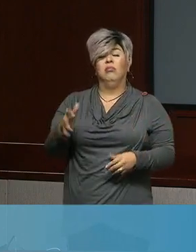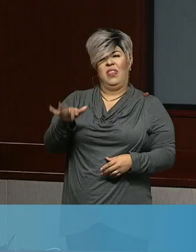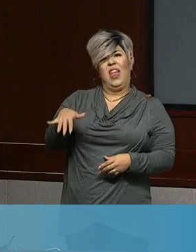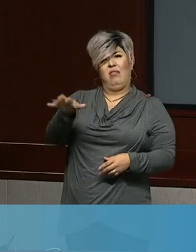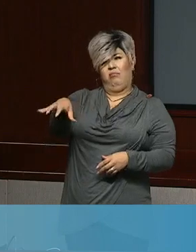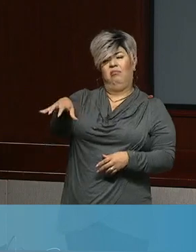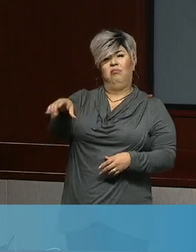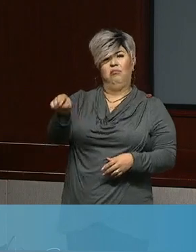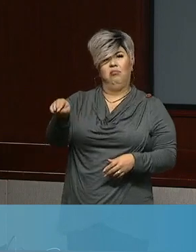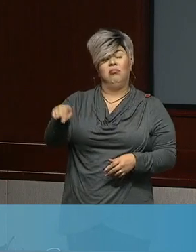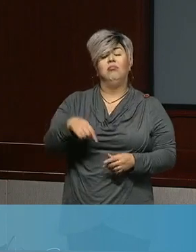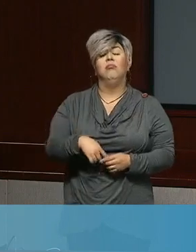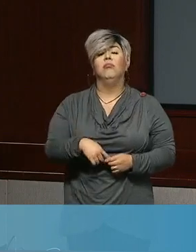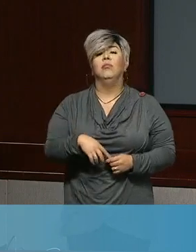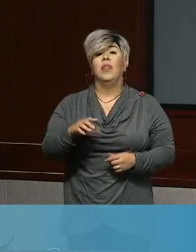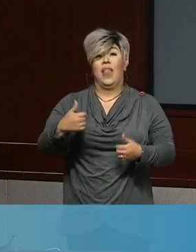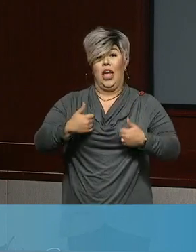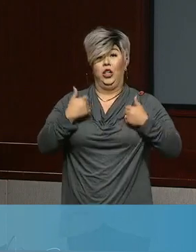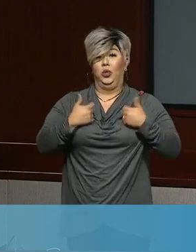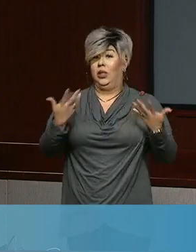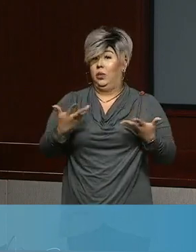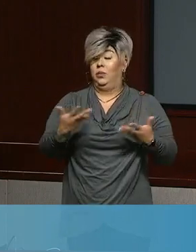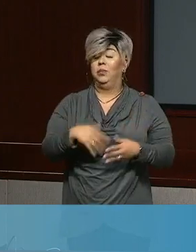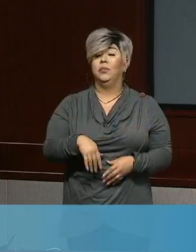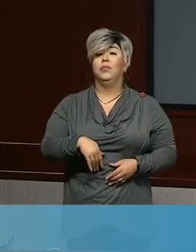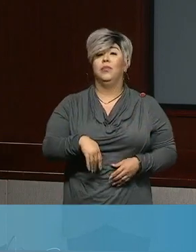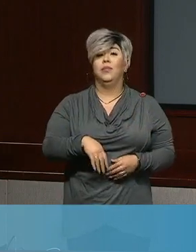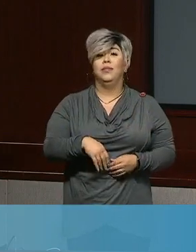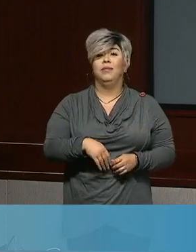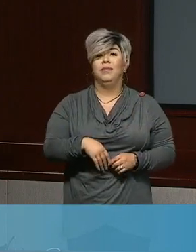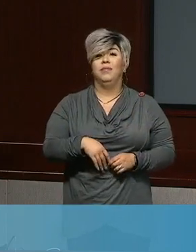test there, the address that you need is